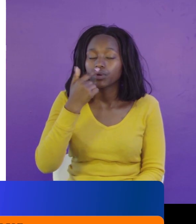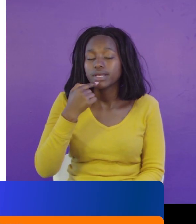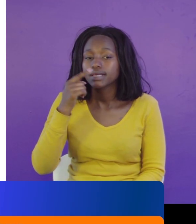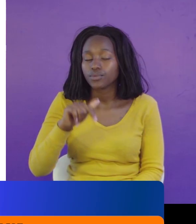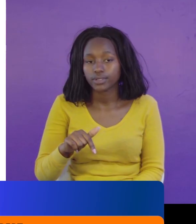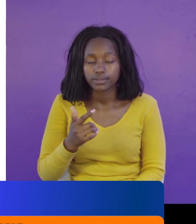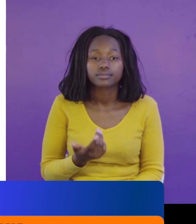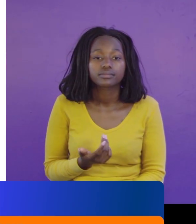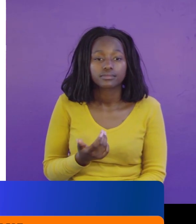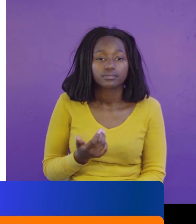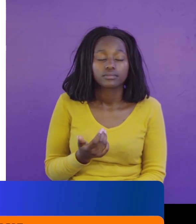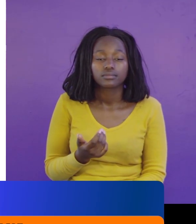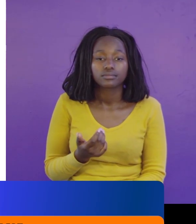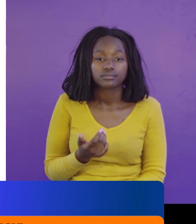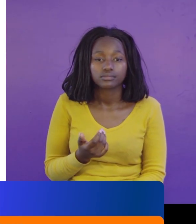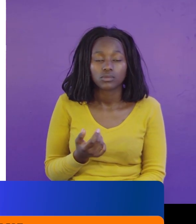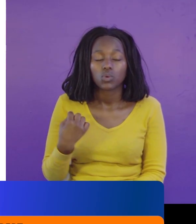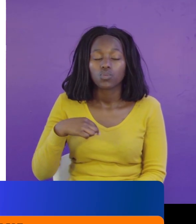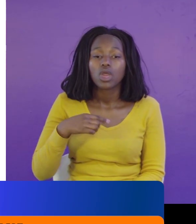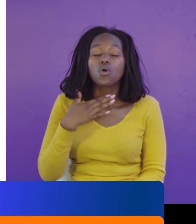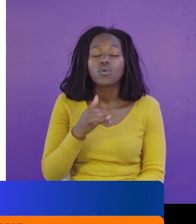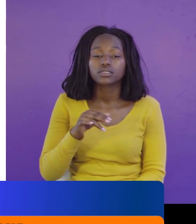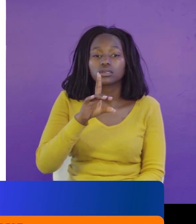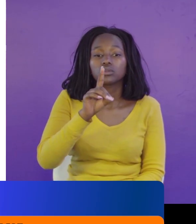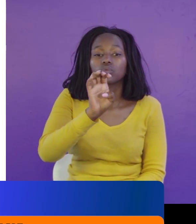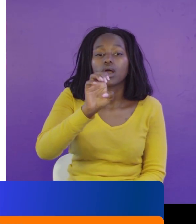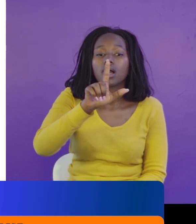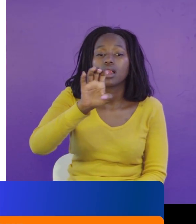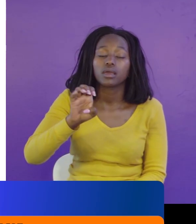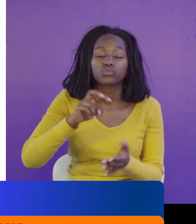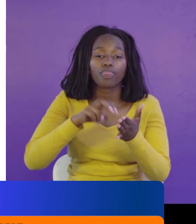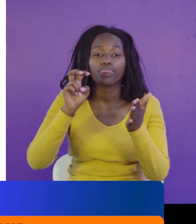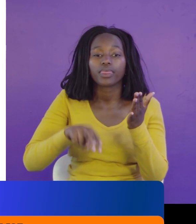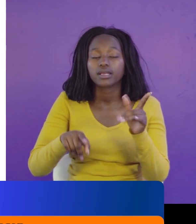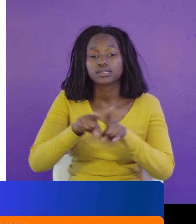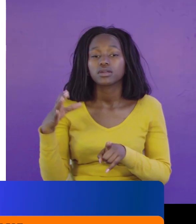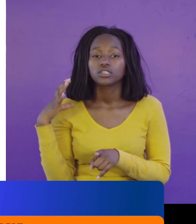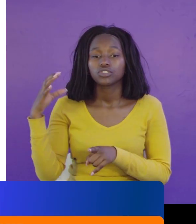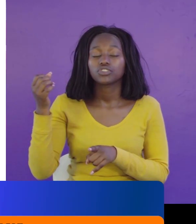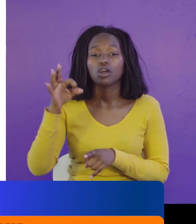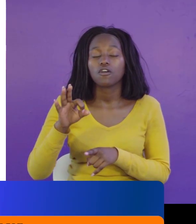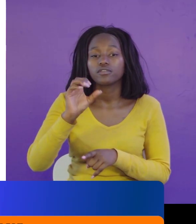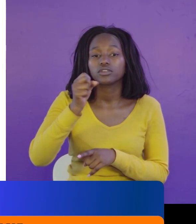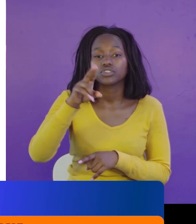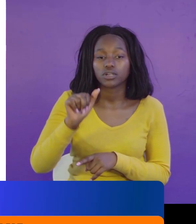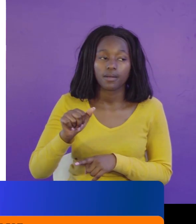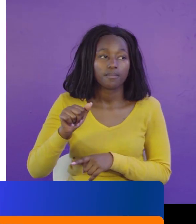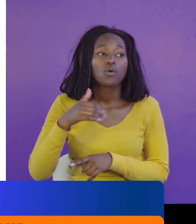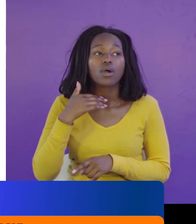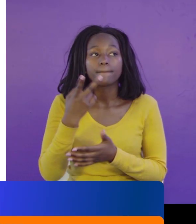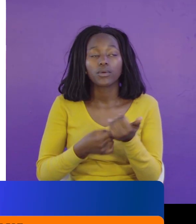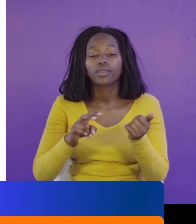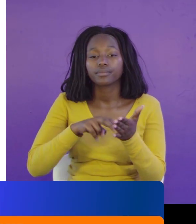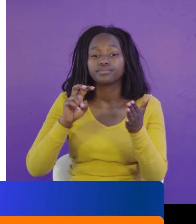"We now demand the resignation of CS Aden Duale and the chairman of Shah." And it goes on to say, "We also want